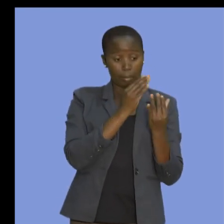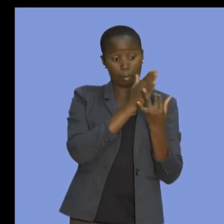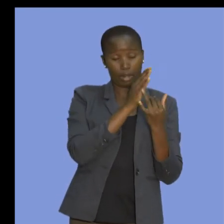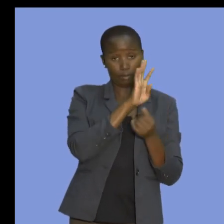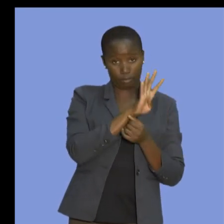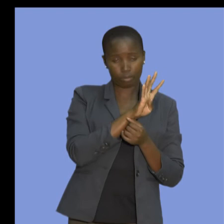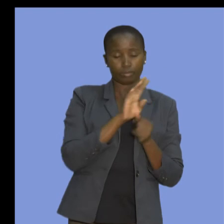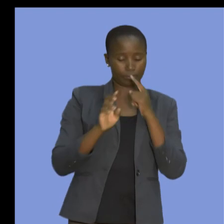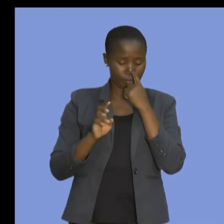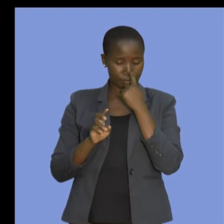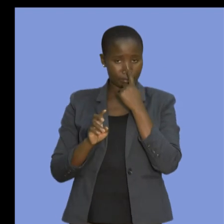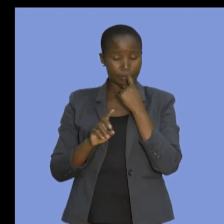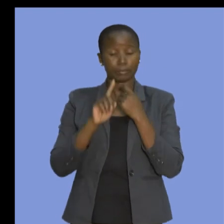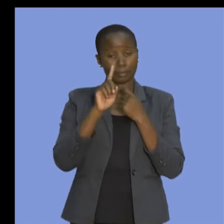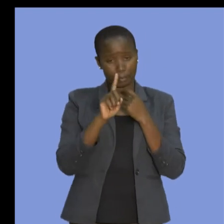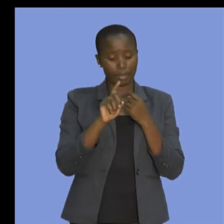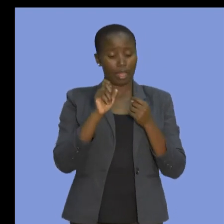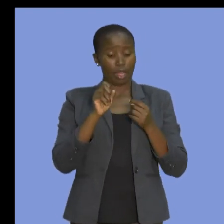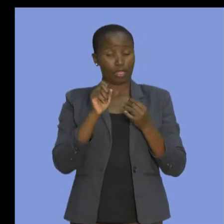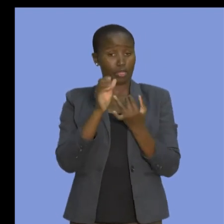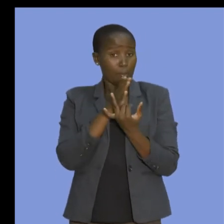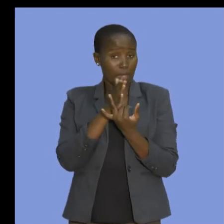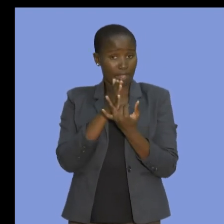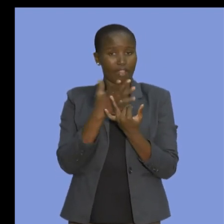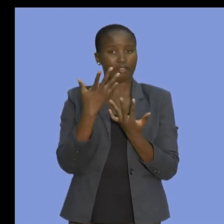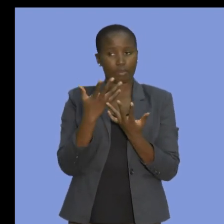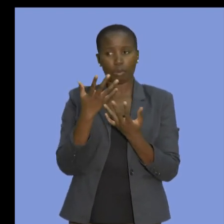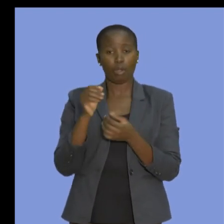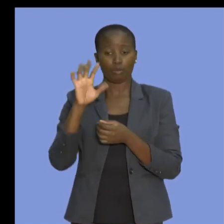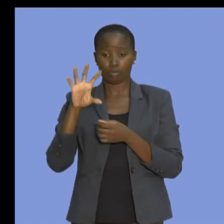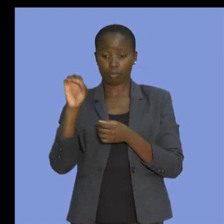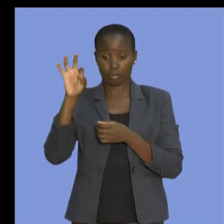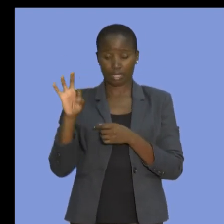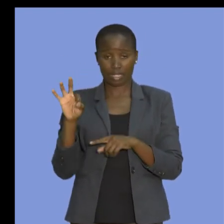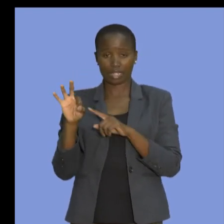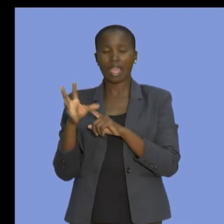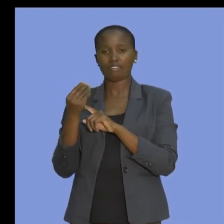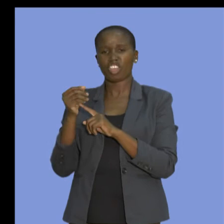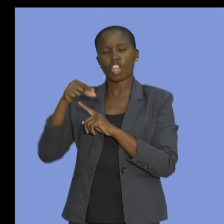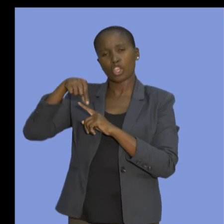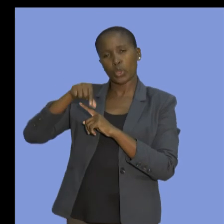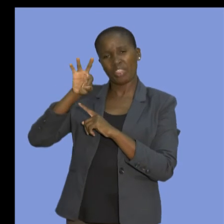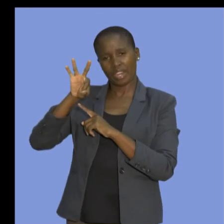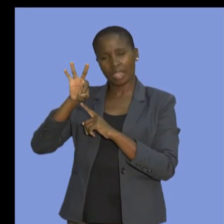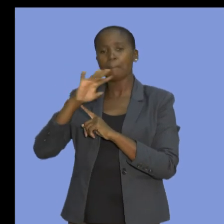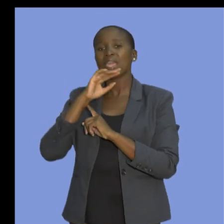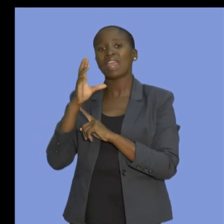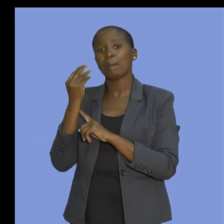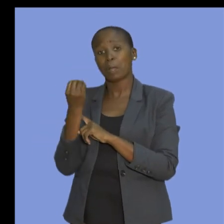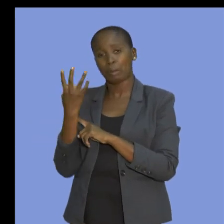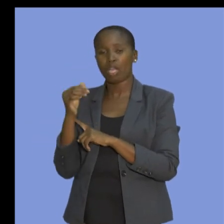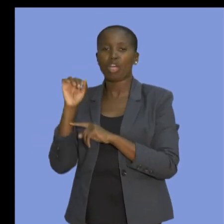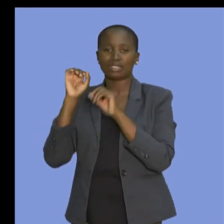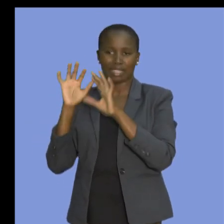the middle of that last 50% of the data, we find Q3, which is 10, the upper